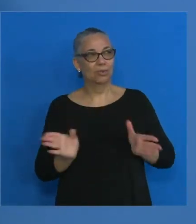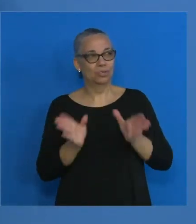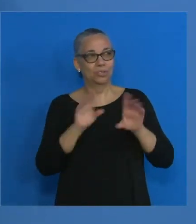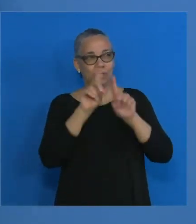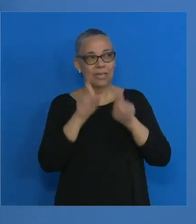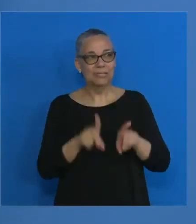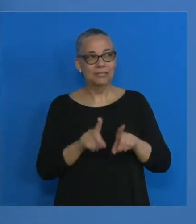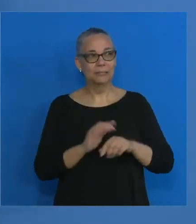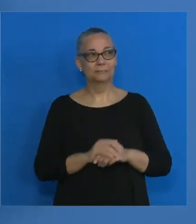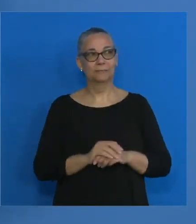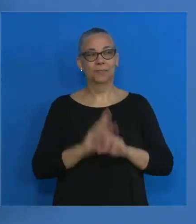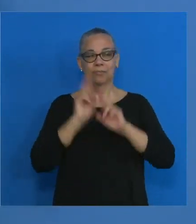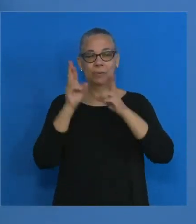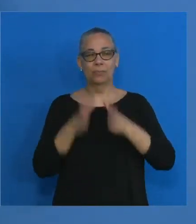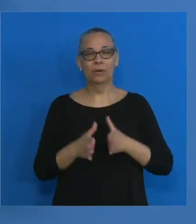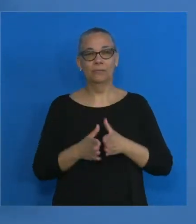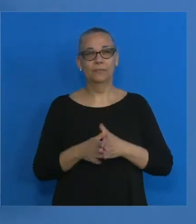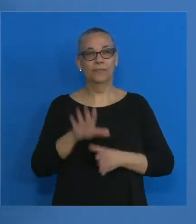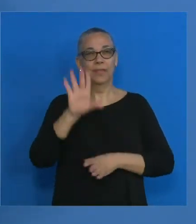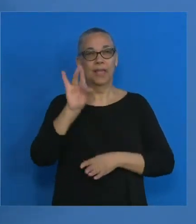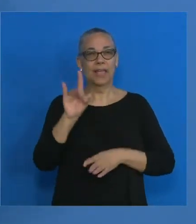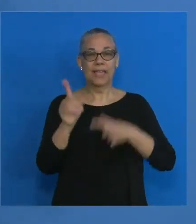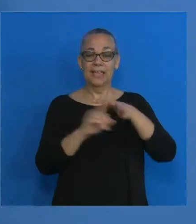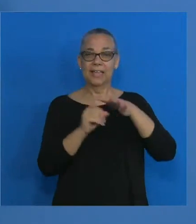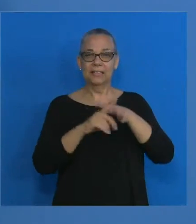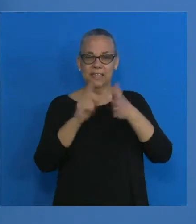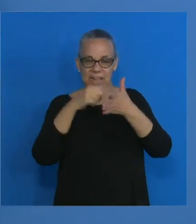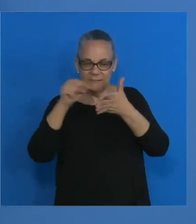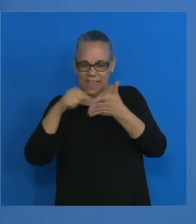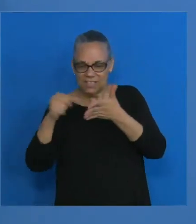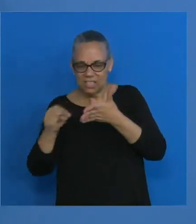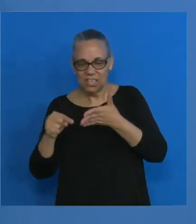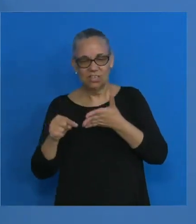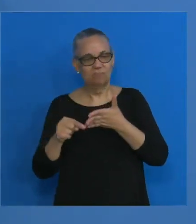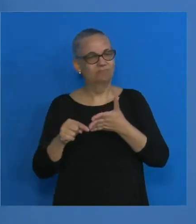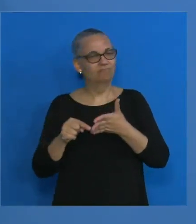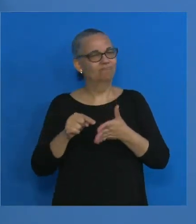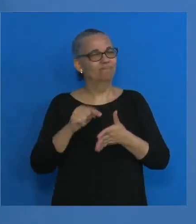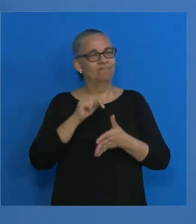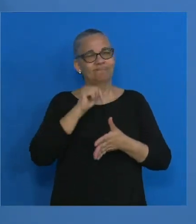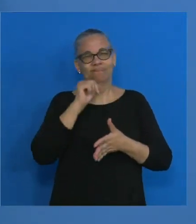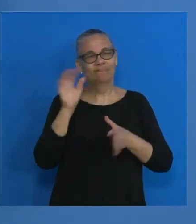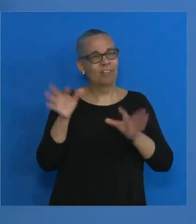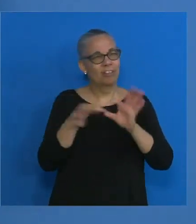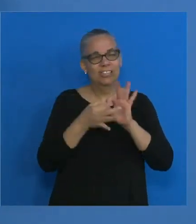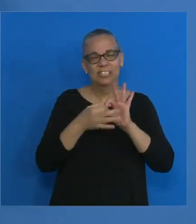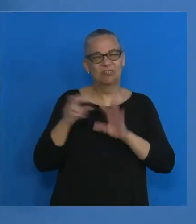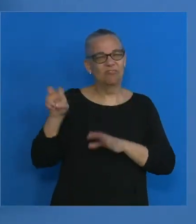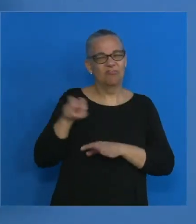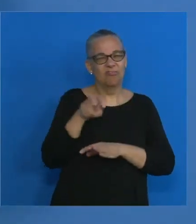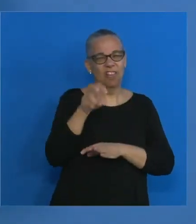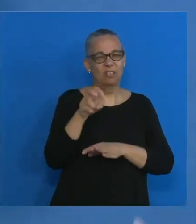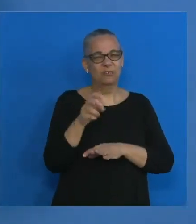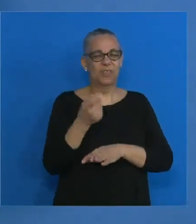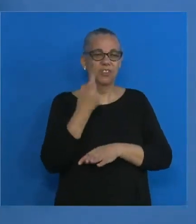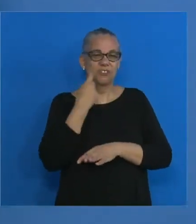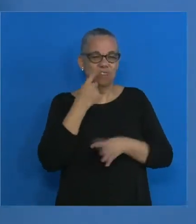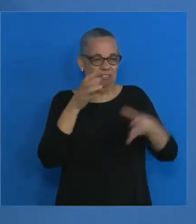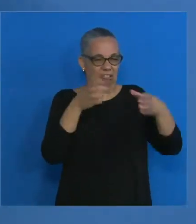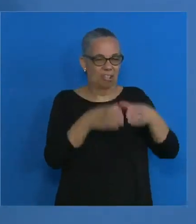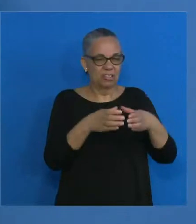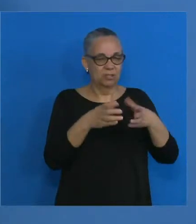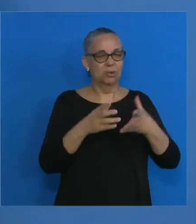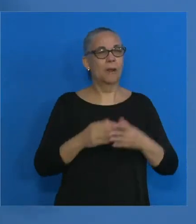We have 8 cases under investigation, unrelated cases, no links to travel or recent clusters that you've been able to find out to this